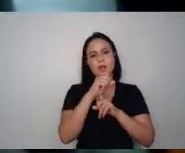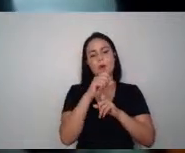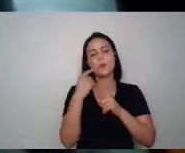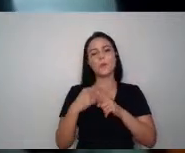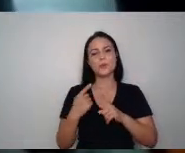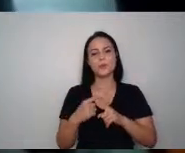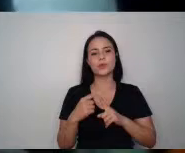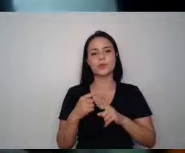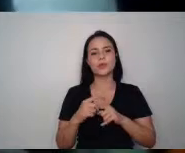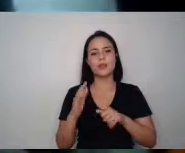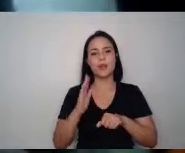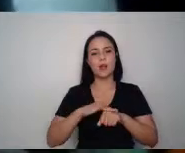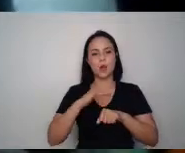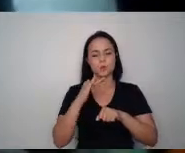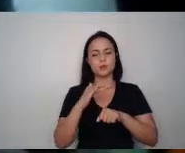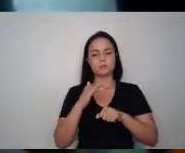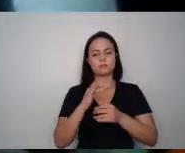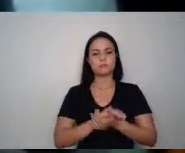psychosocial risks.